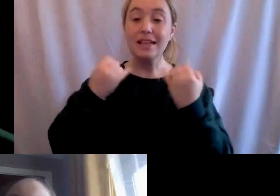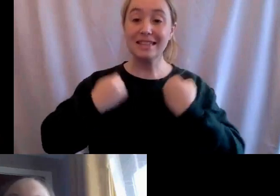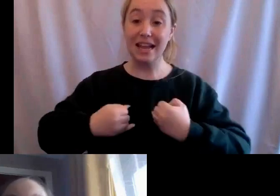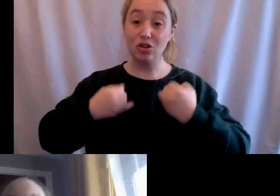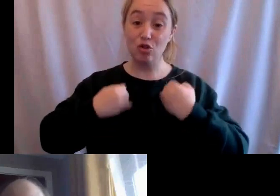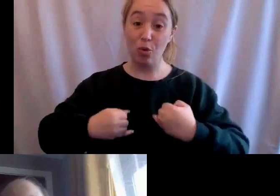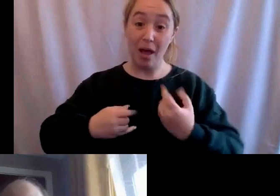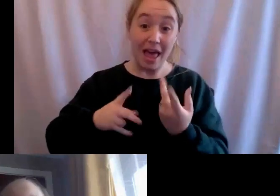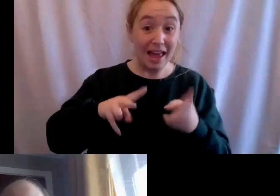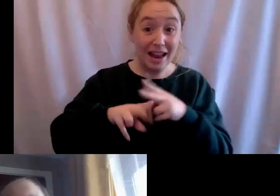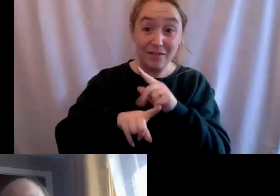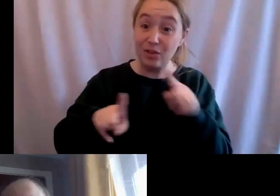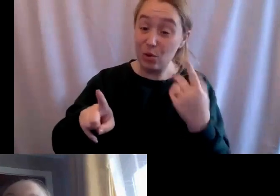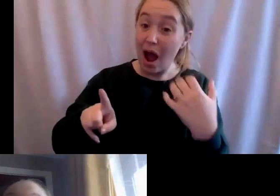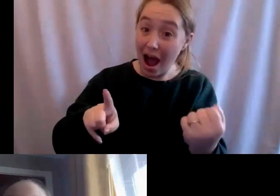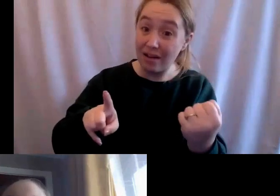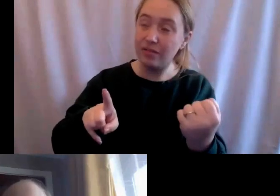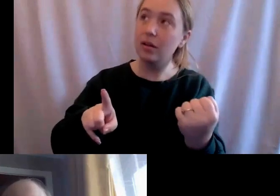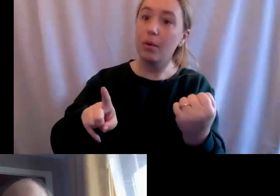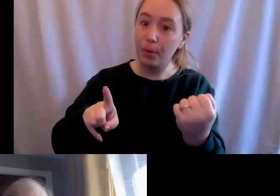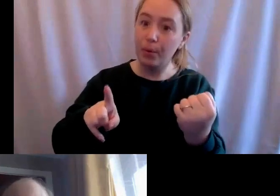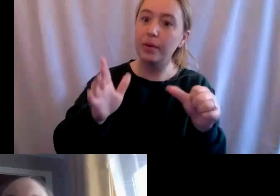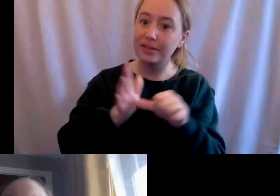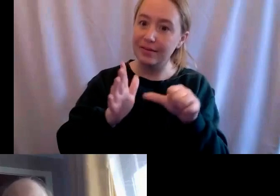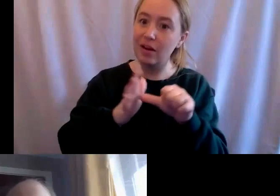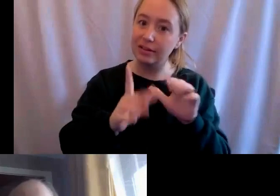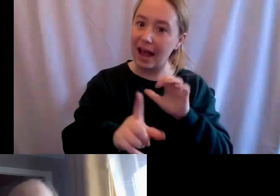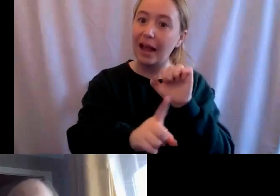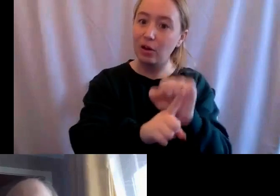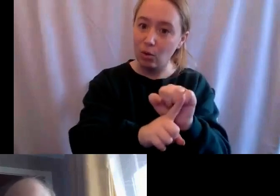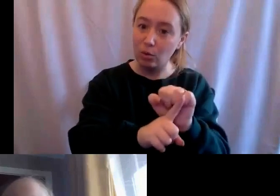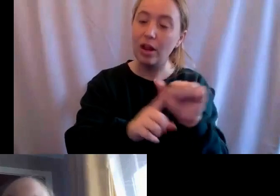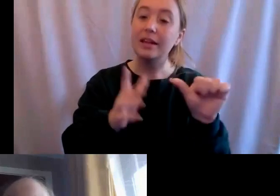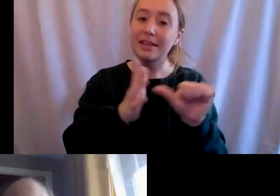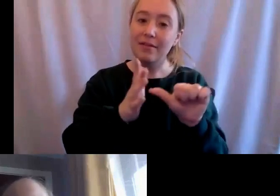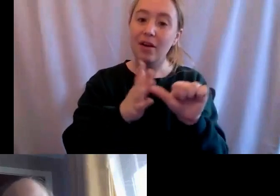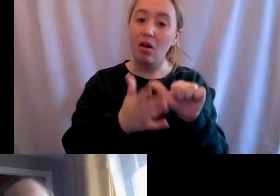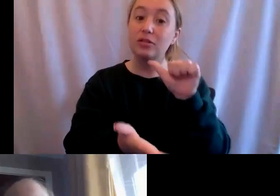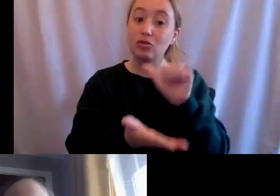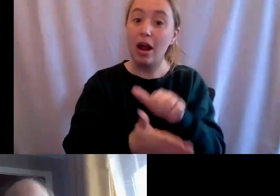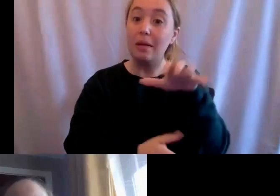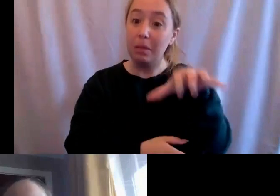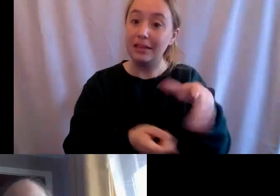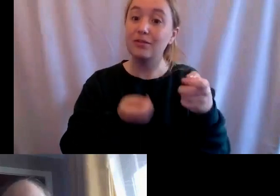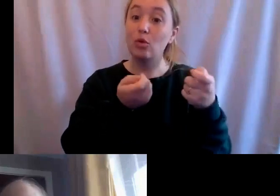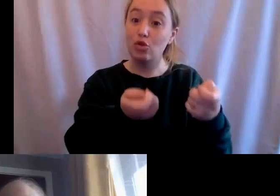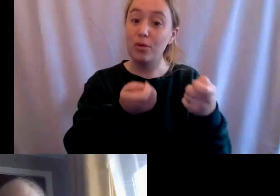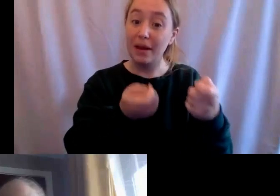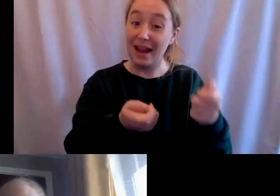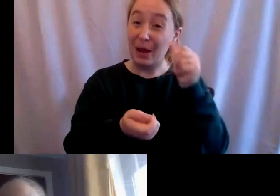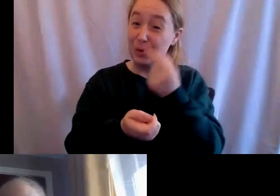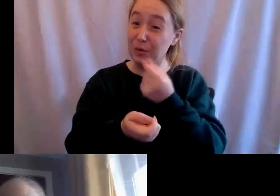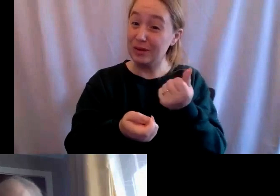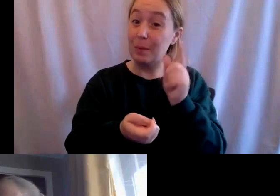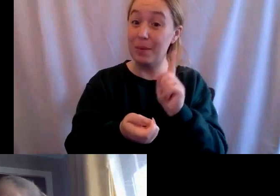how difficult it is to get a diagnosis and get to the right place for treatment. And I know we'll probably got some folks on the call